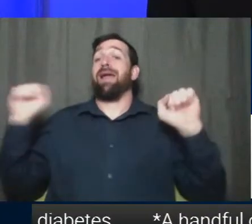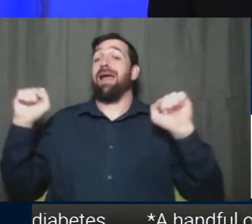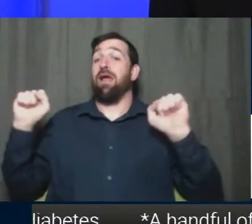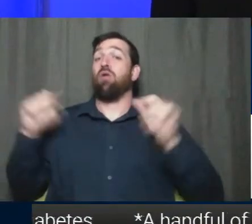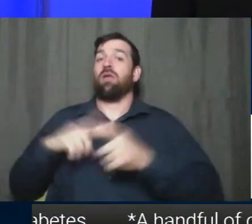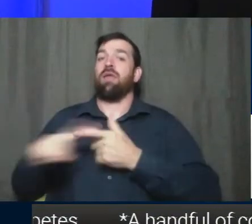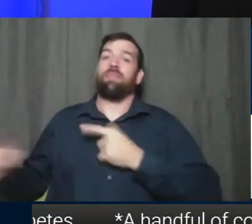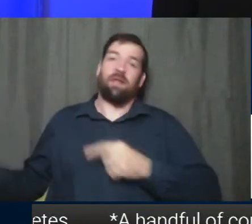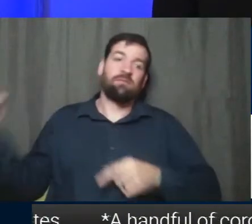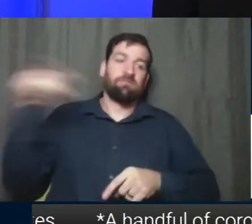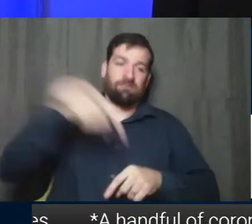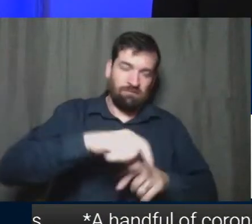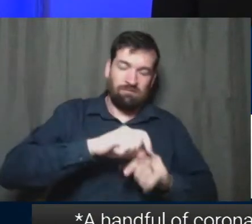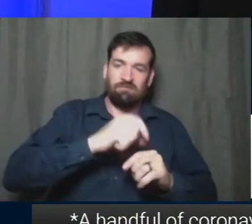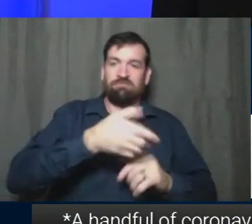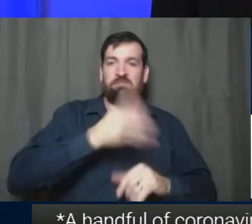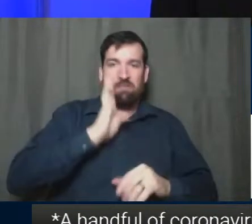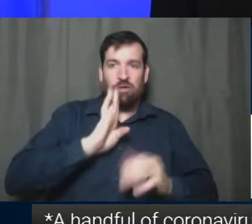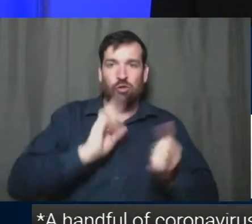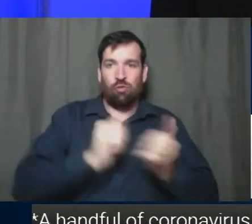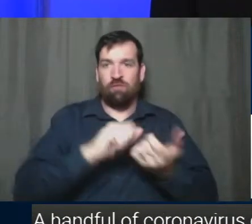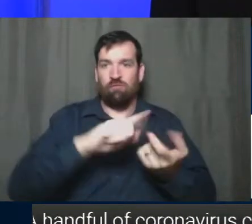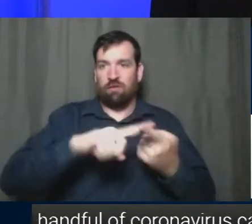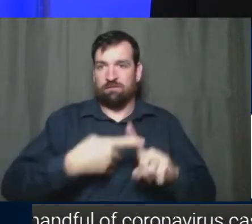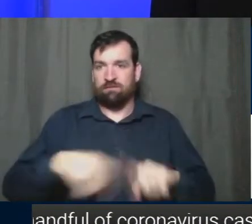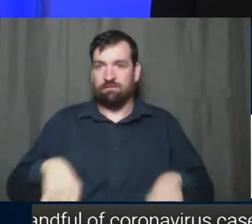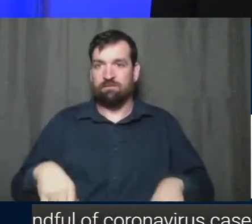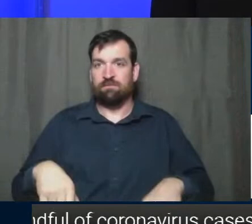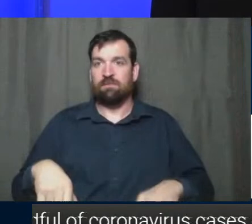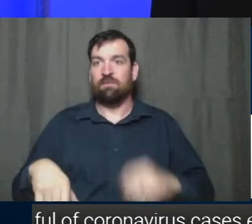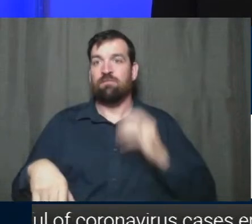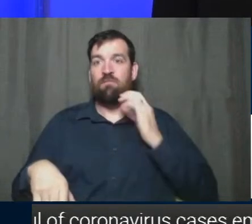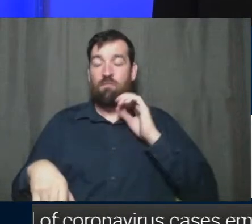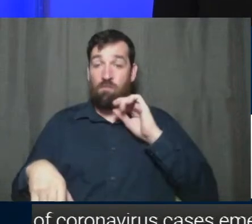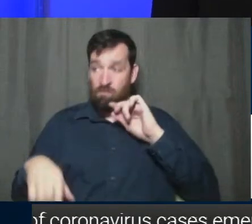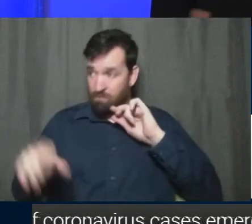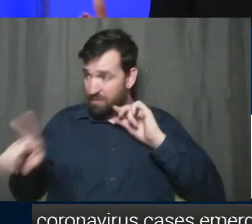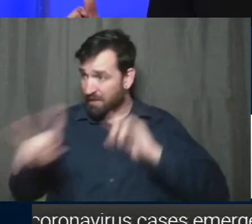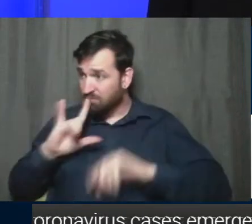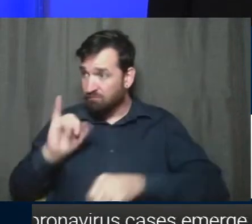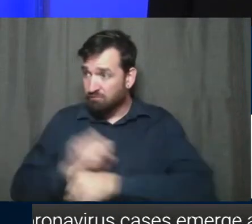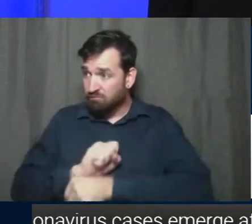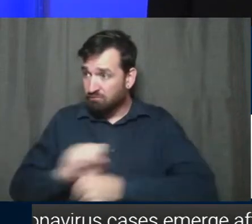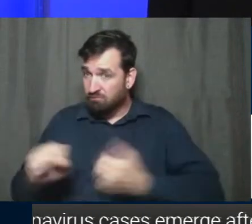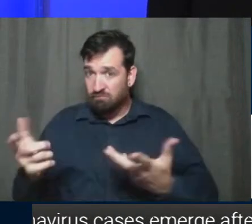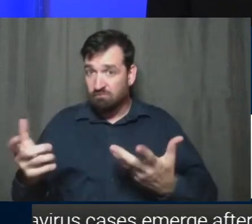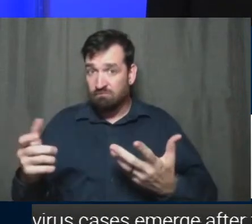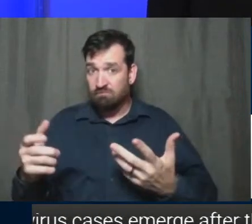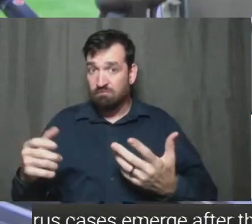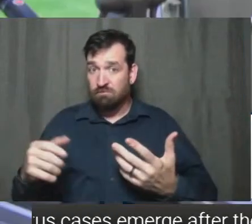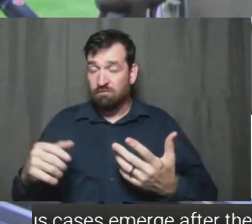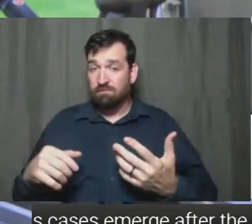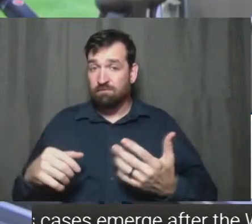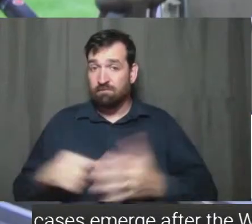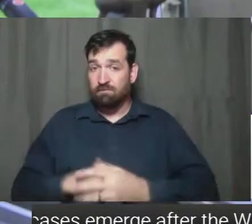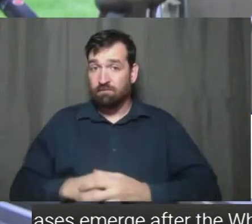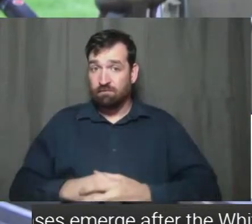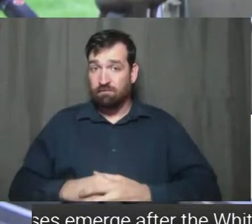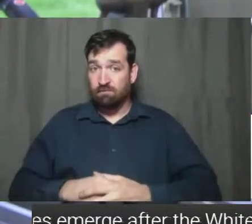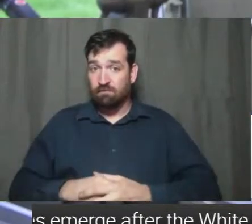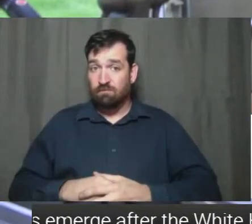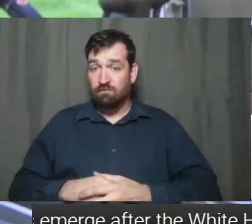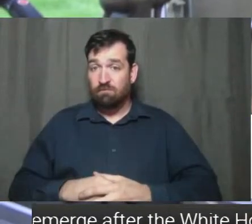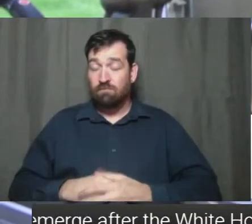Allen. Roger, good morning. Is this a thing? What's the word on the street or in the gym, I guess?